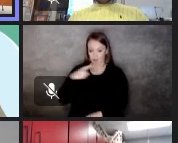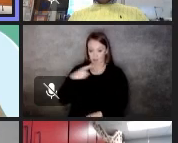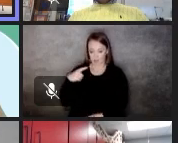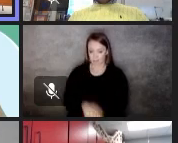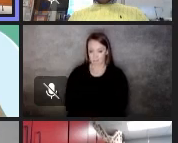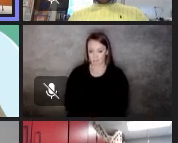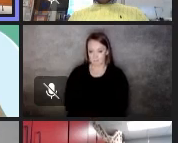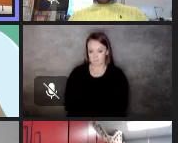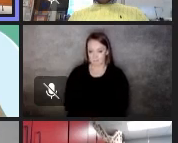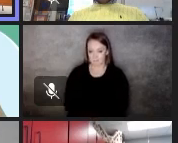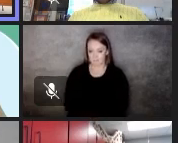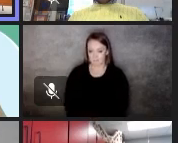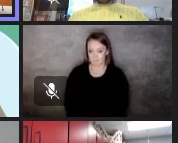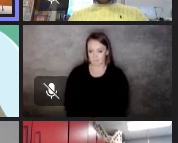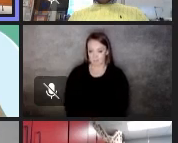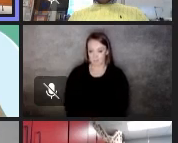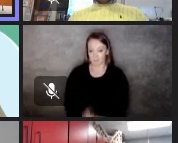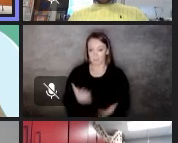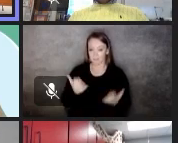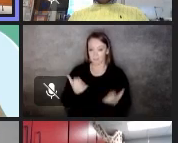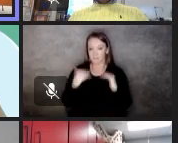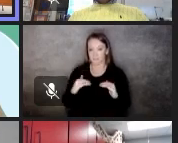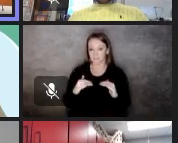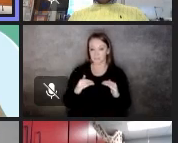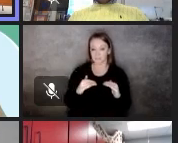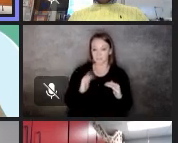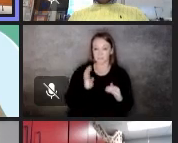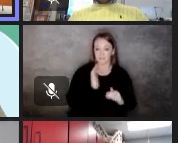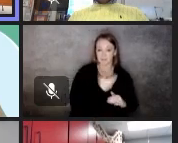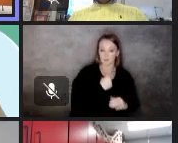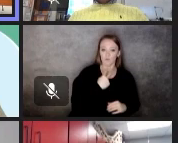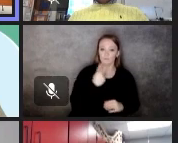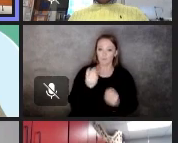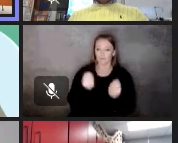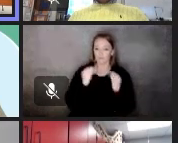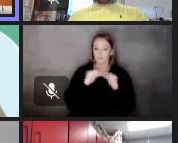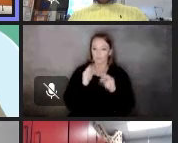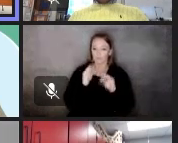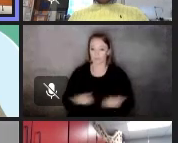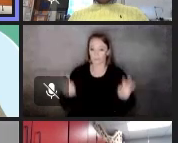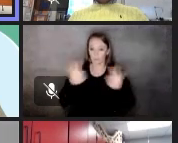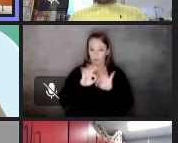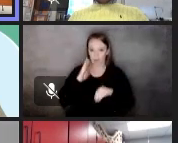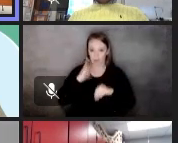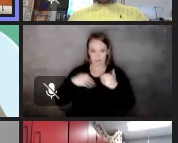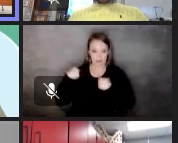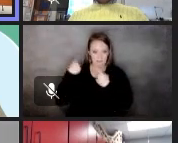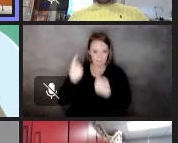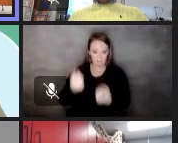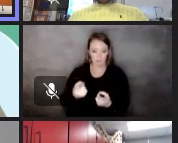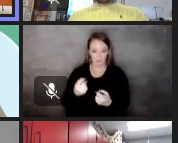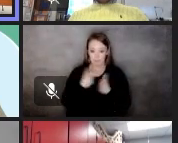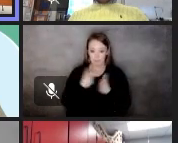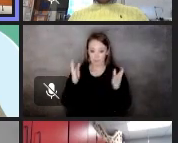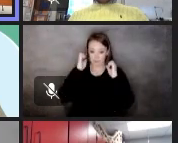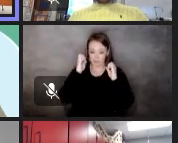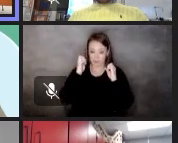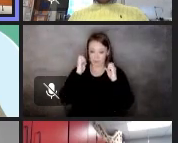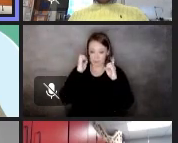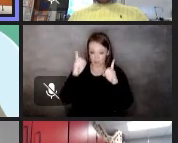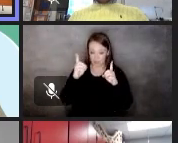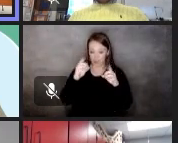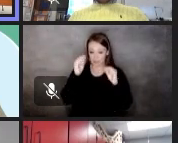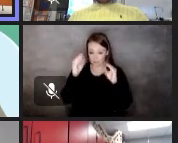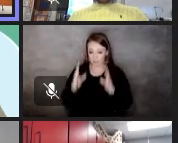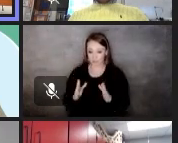And I'm going to go to number 2. Our voice is more important than ever. Public education and teachers are under attack at unprecedented